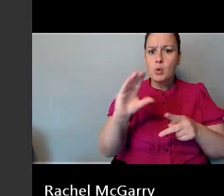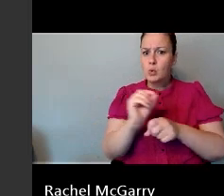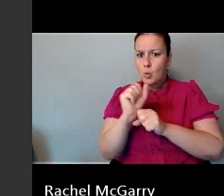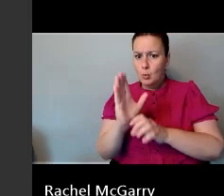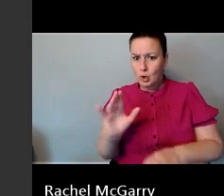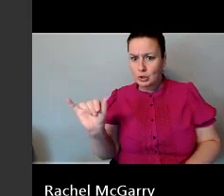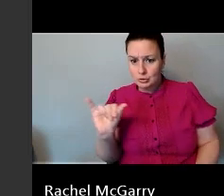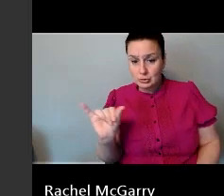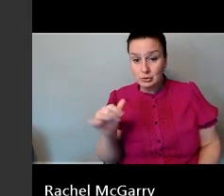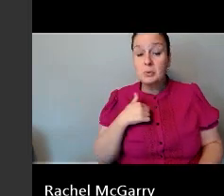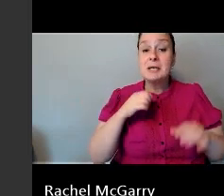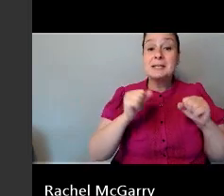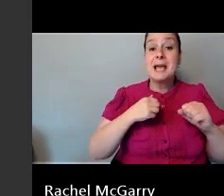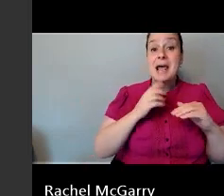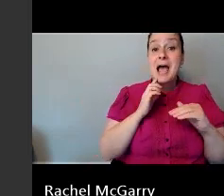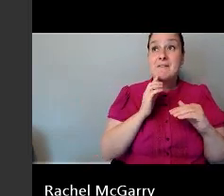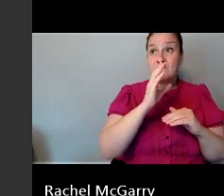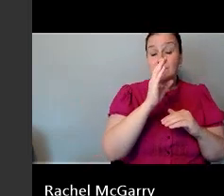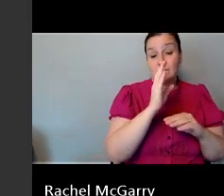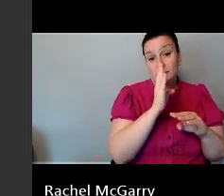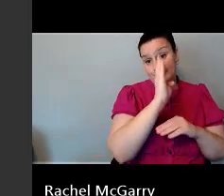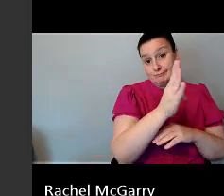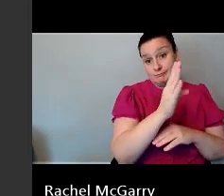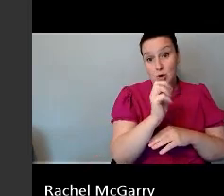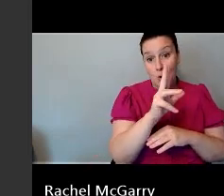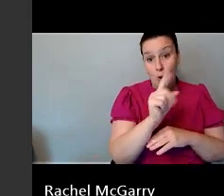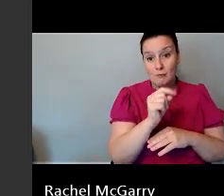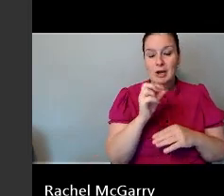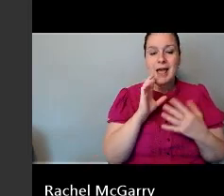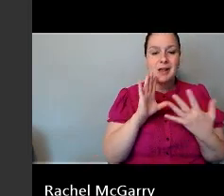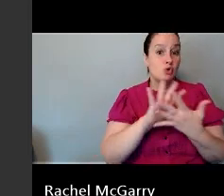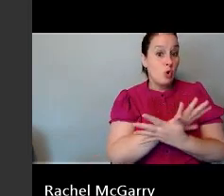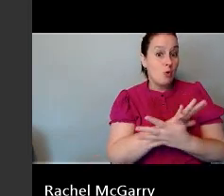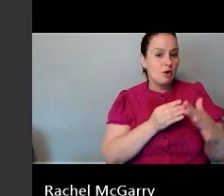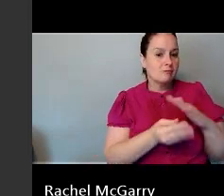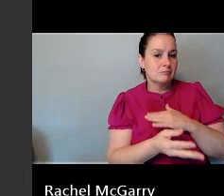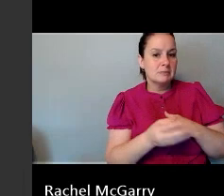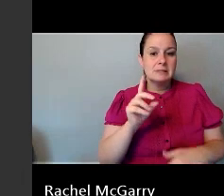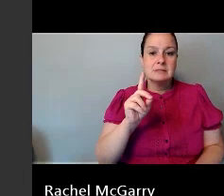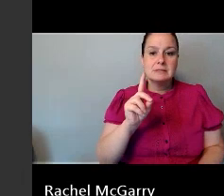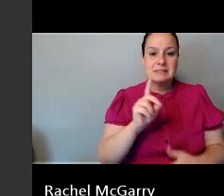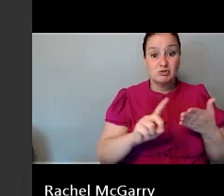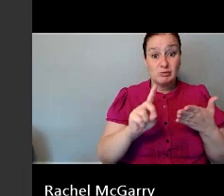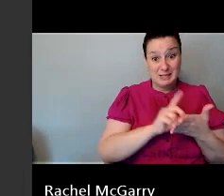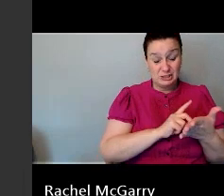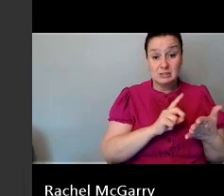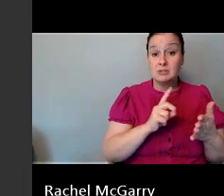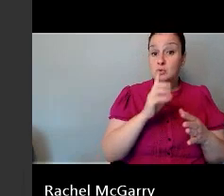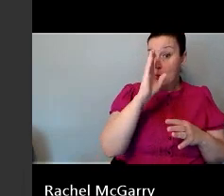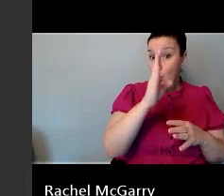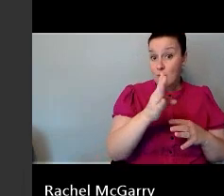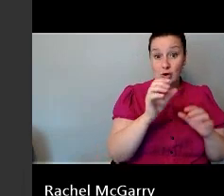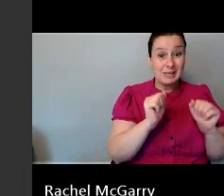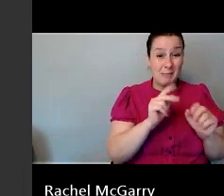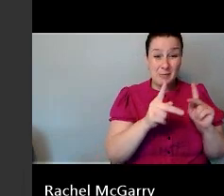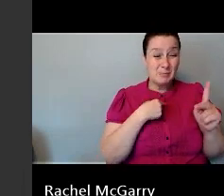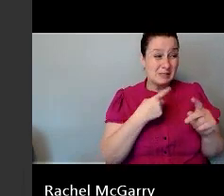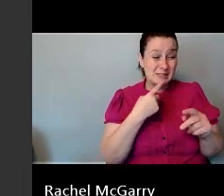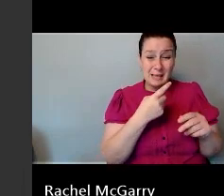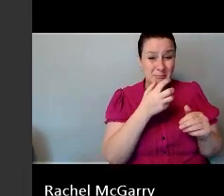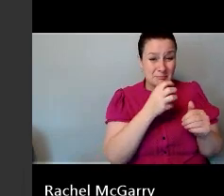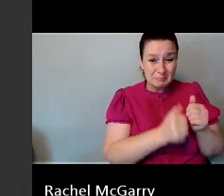there can be overt and covert discrimination. So overt discrimination can be people saying rude and difficult